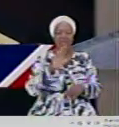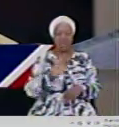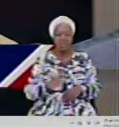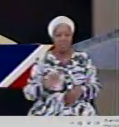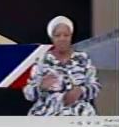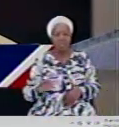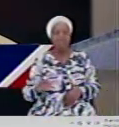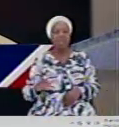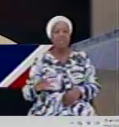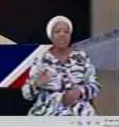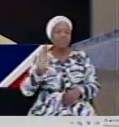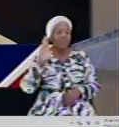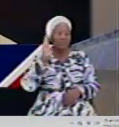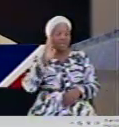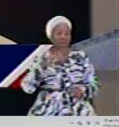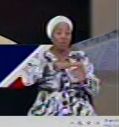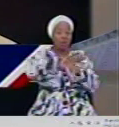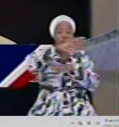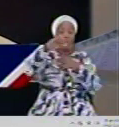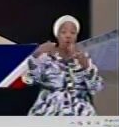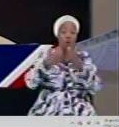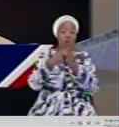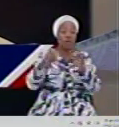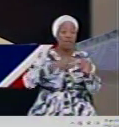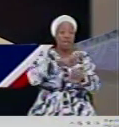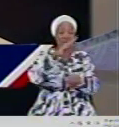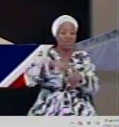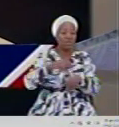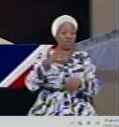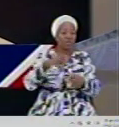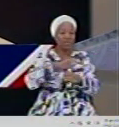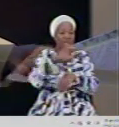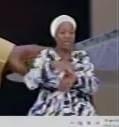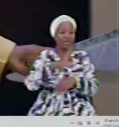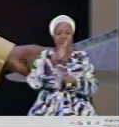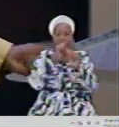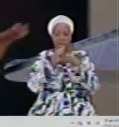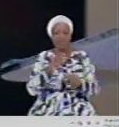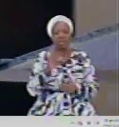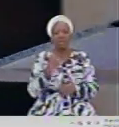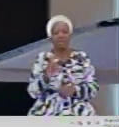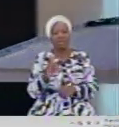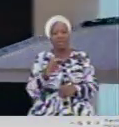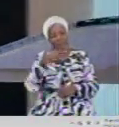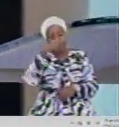shall all the nations of the earth be blessed